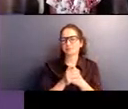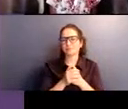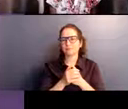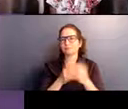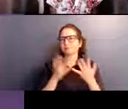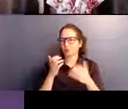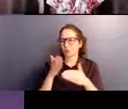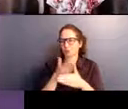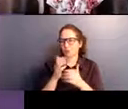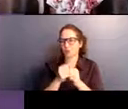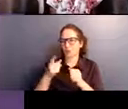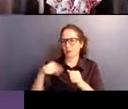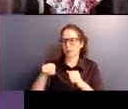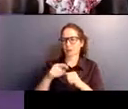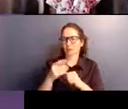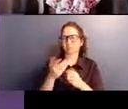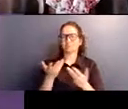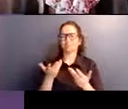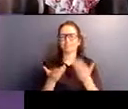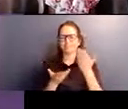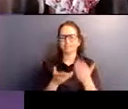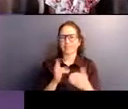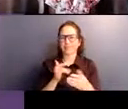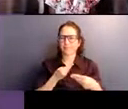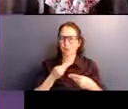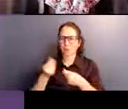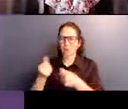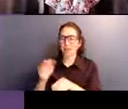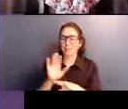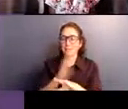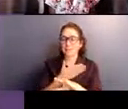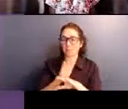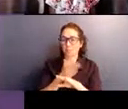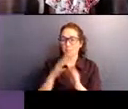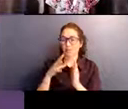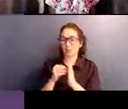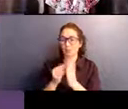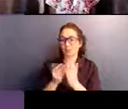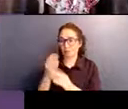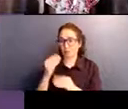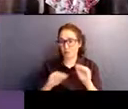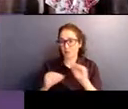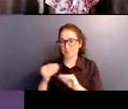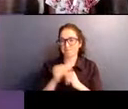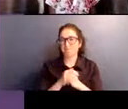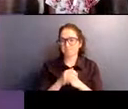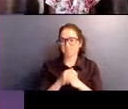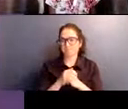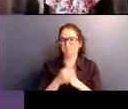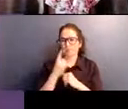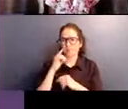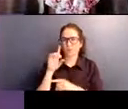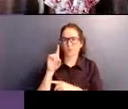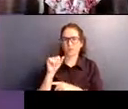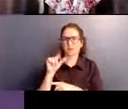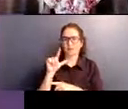to share with you the fluidity of music learning through movement. For Dalcross,